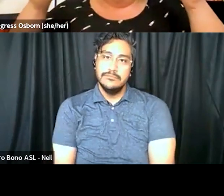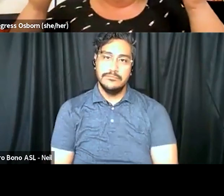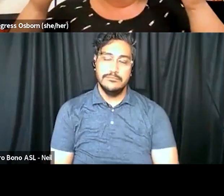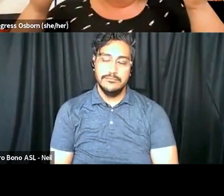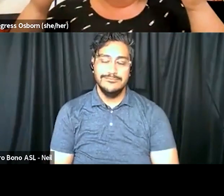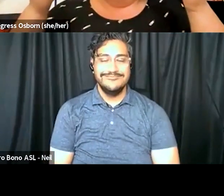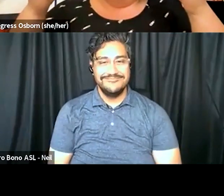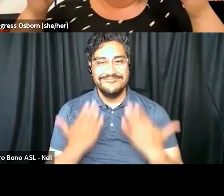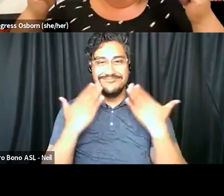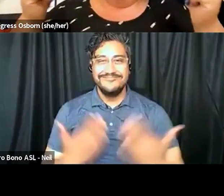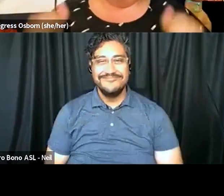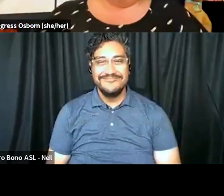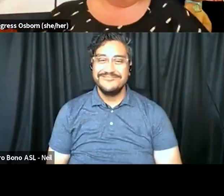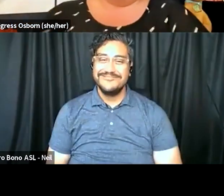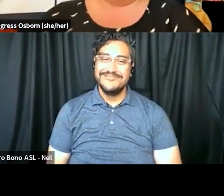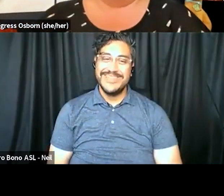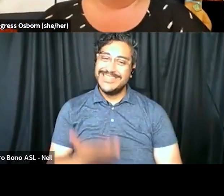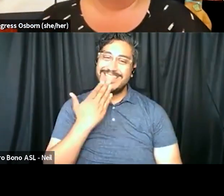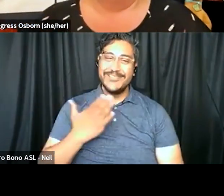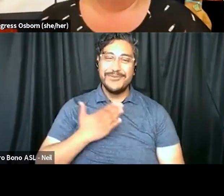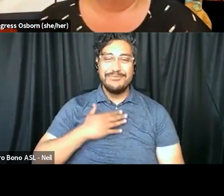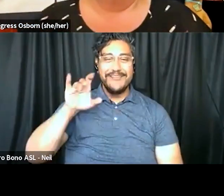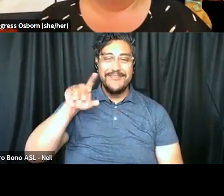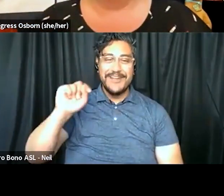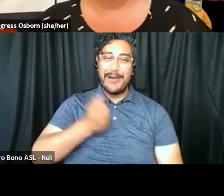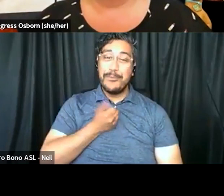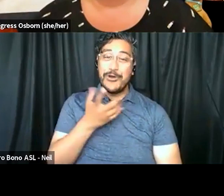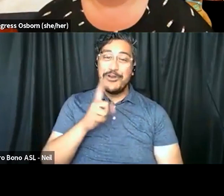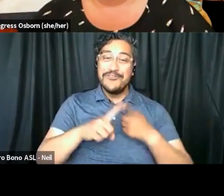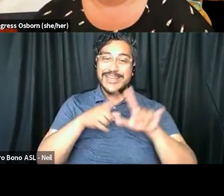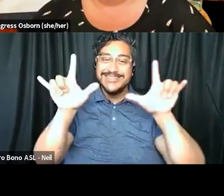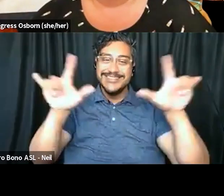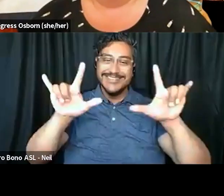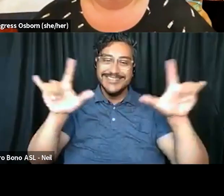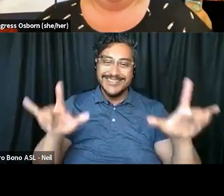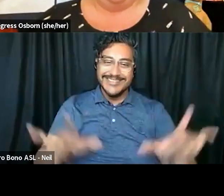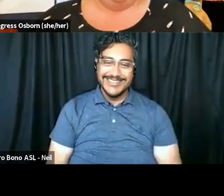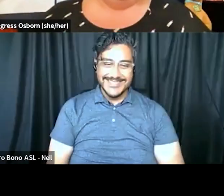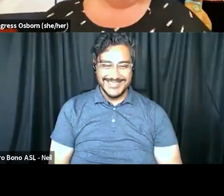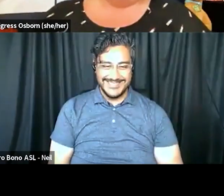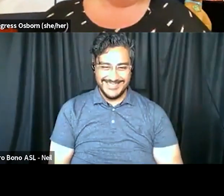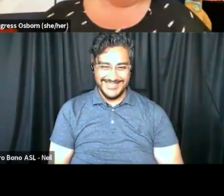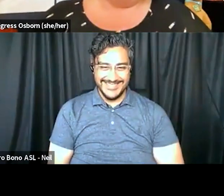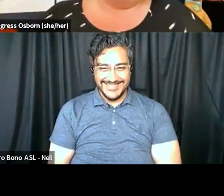Thank you. Thank you, my fat poet friends. I love you so much.